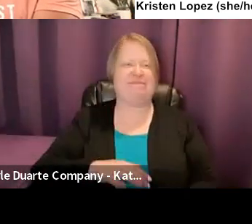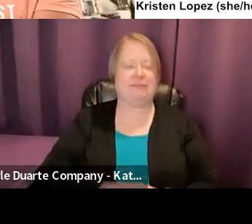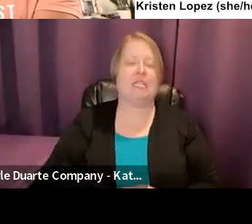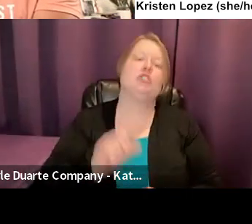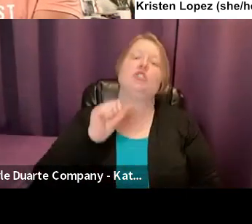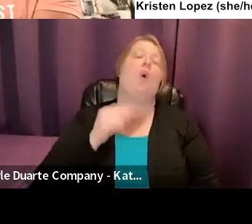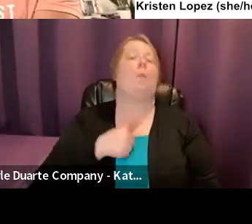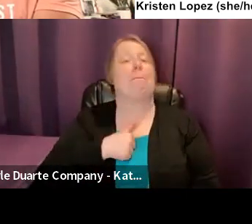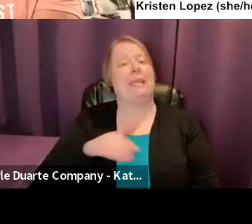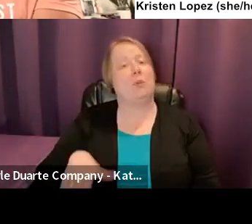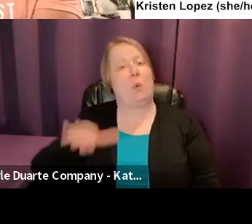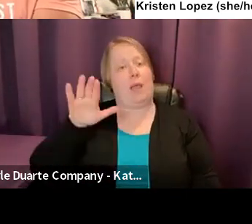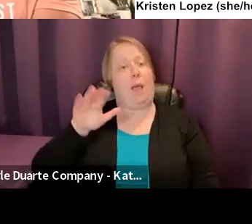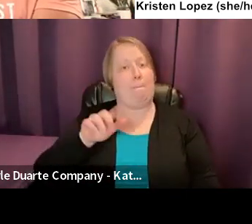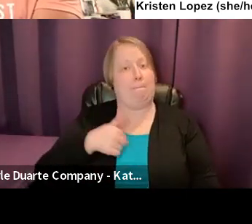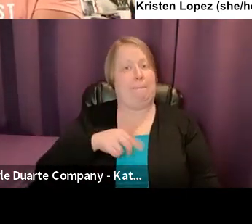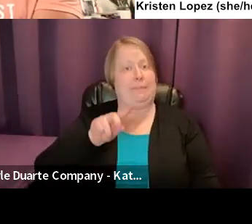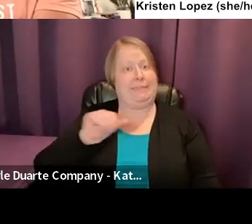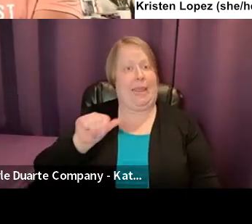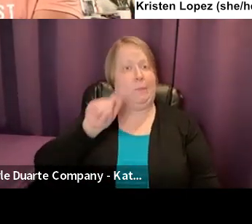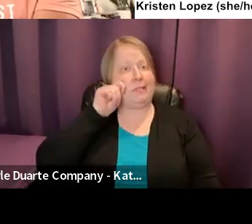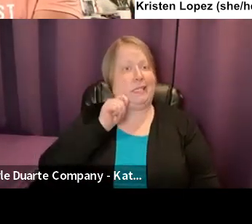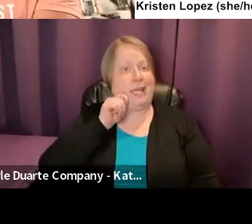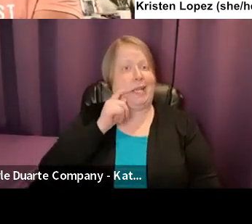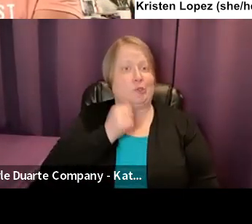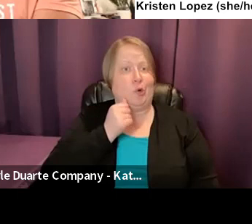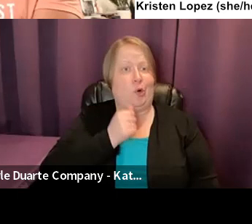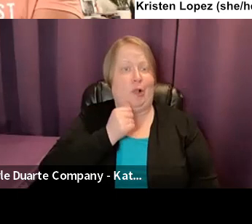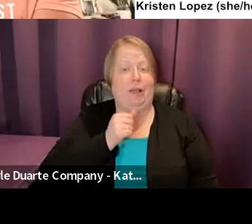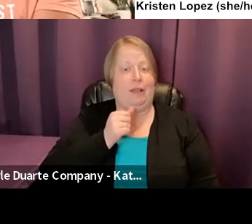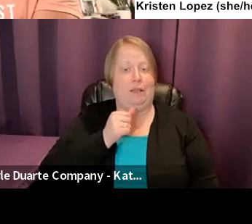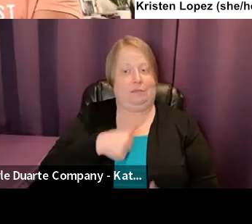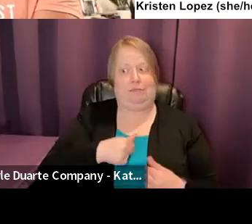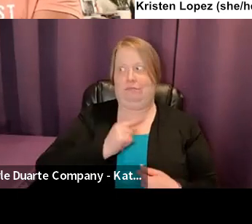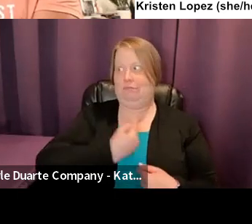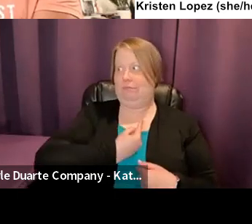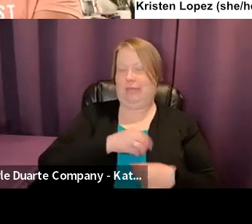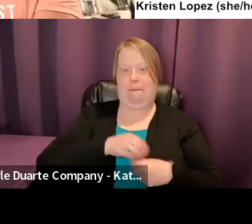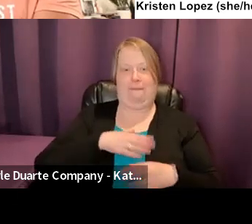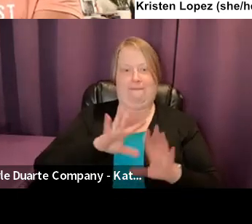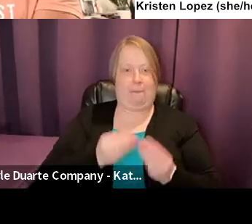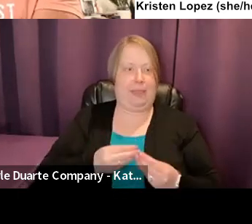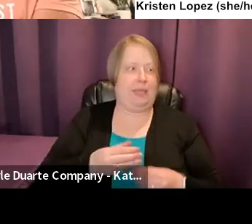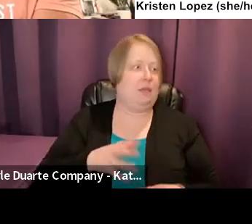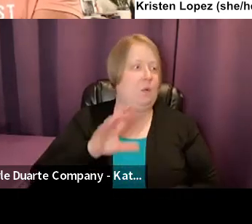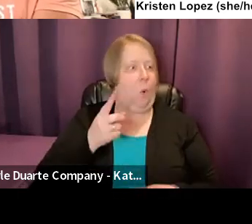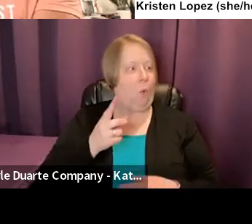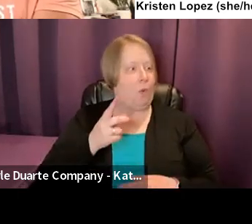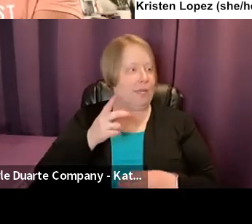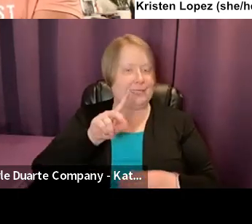up as a disabled teenage girl, you know, who was the only disabled person in her family, only disabled person in her high